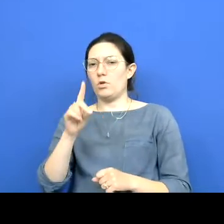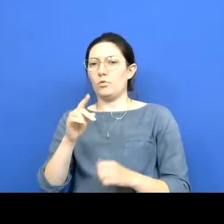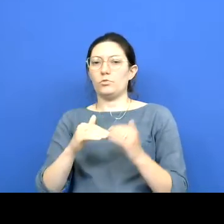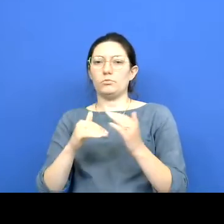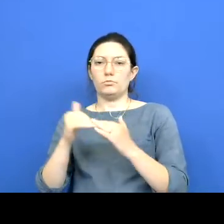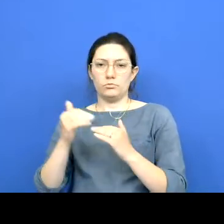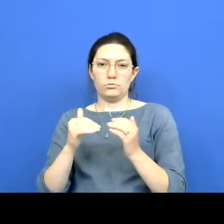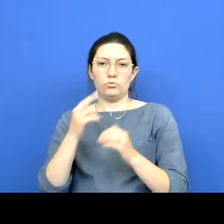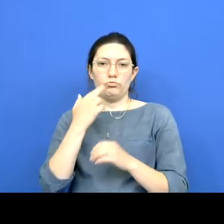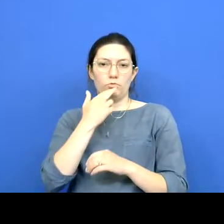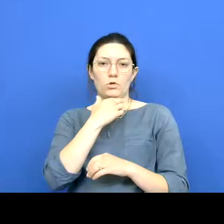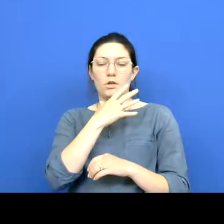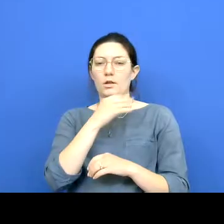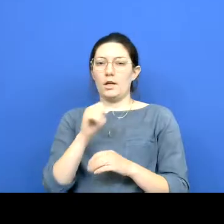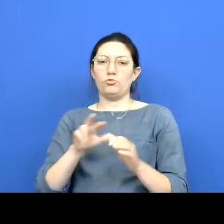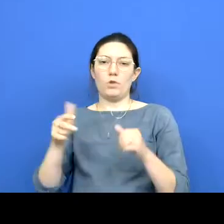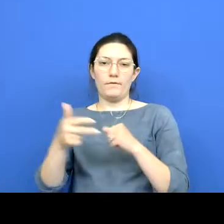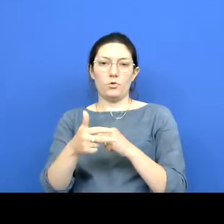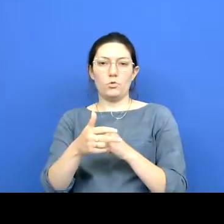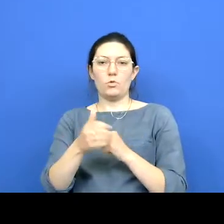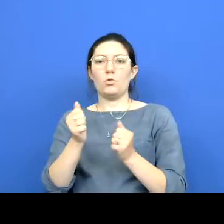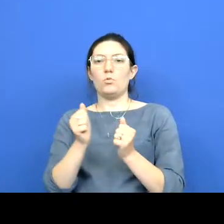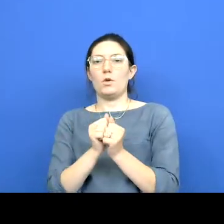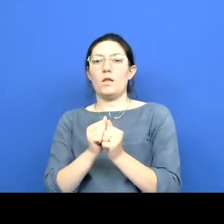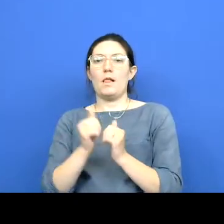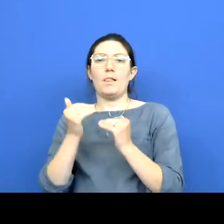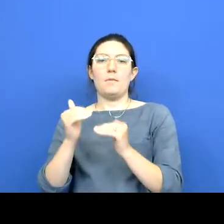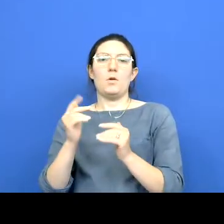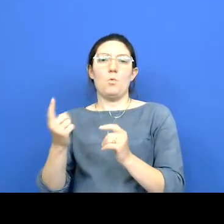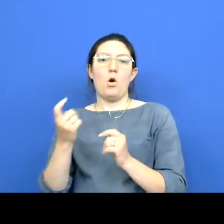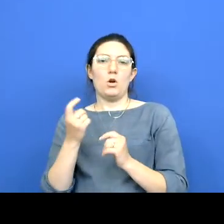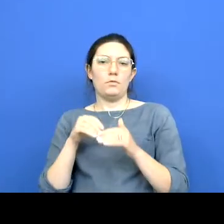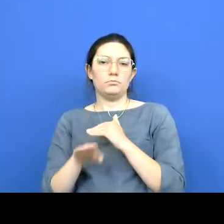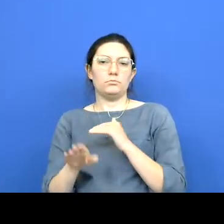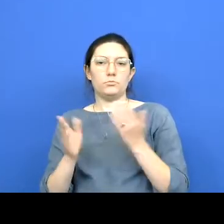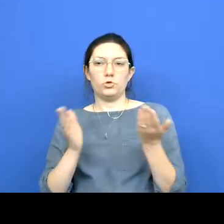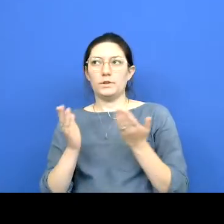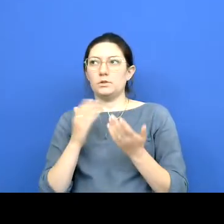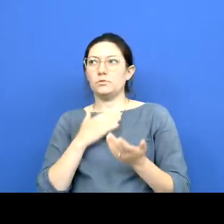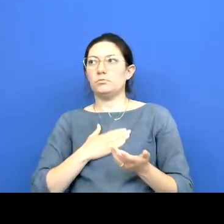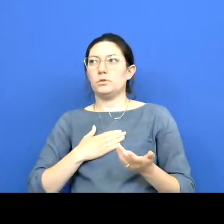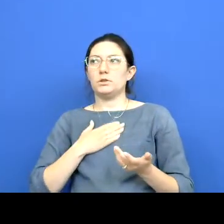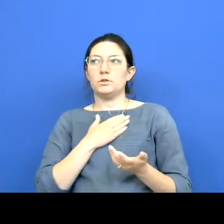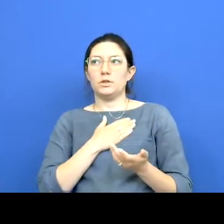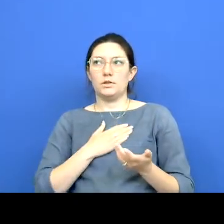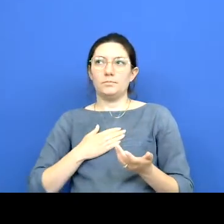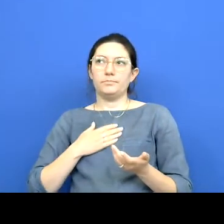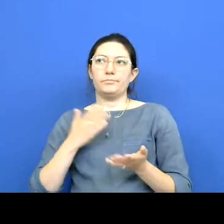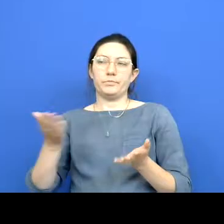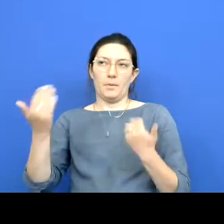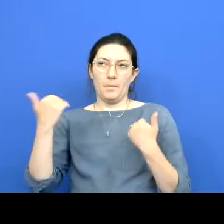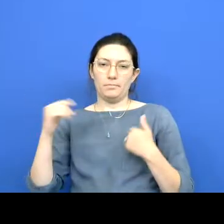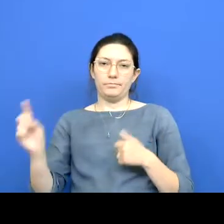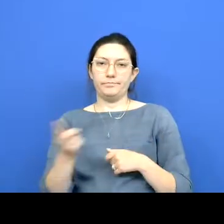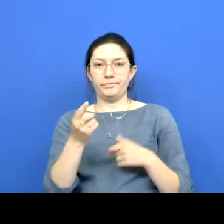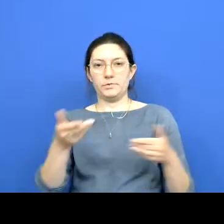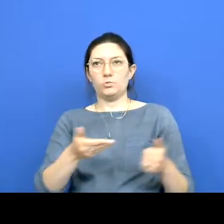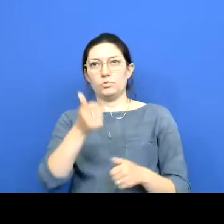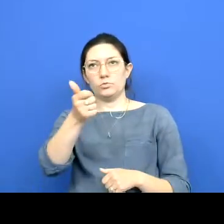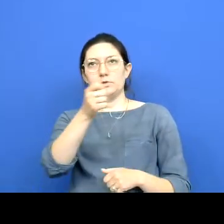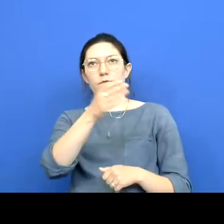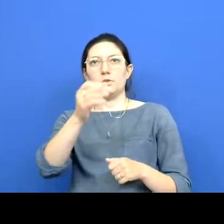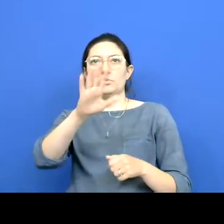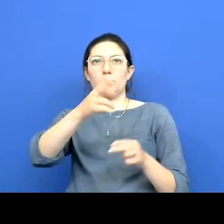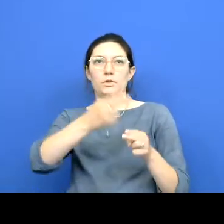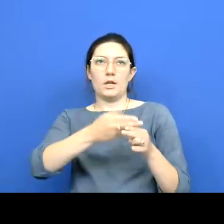a drive-through and limited walk-up service. Please come up, say your name,